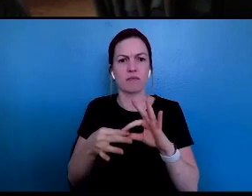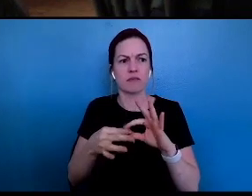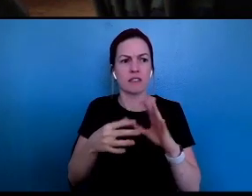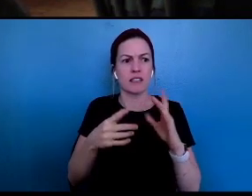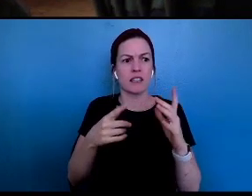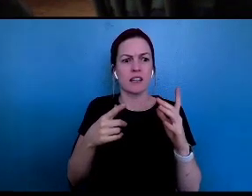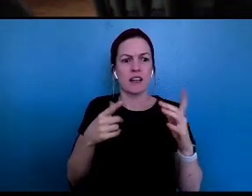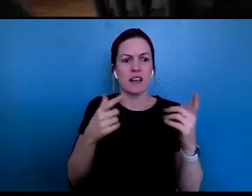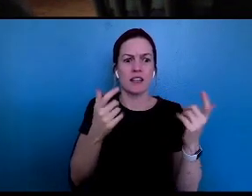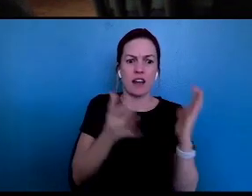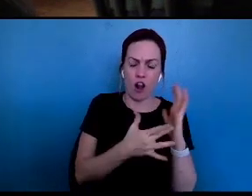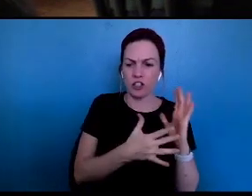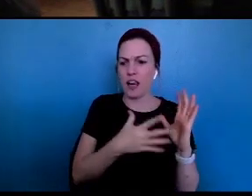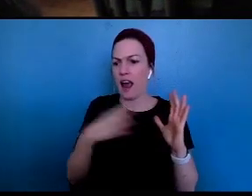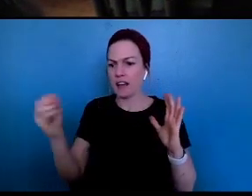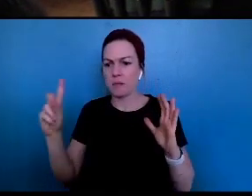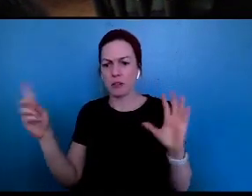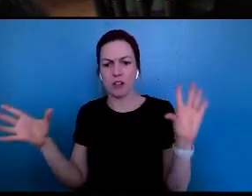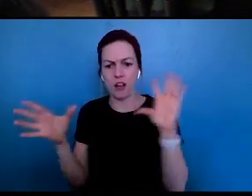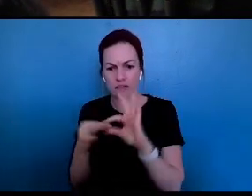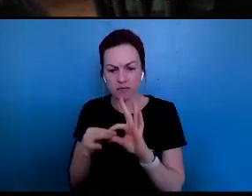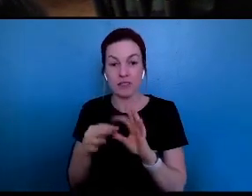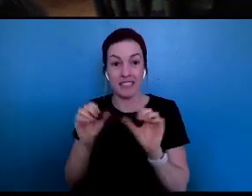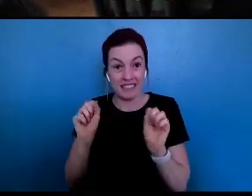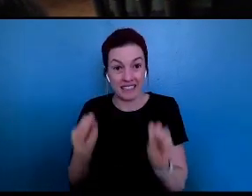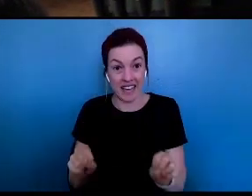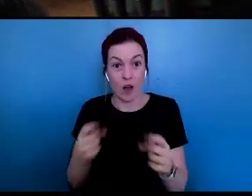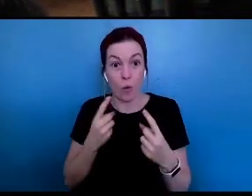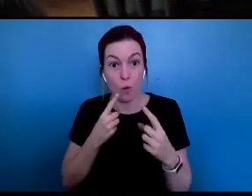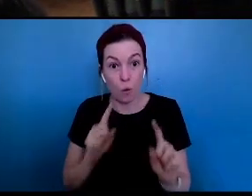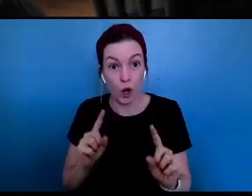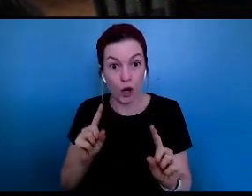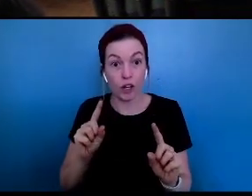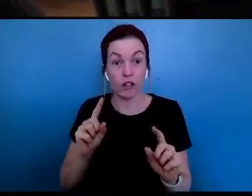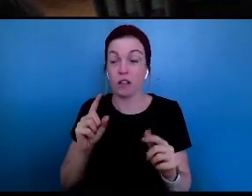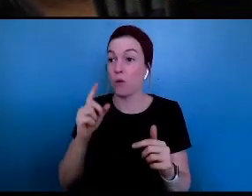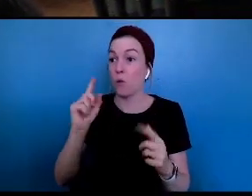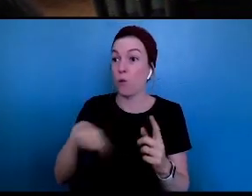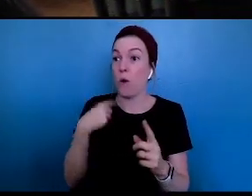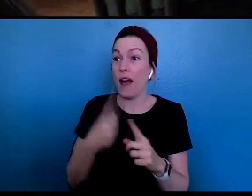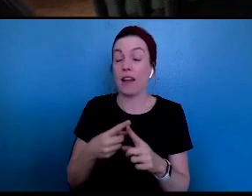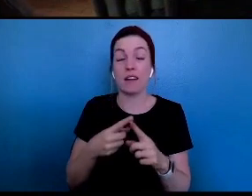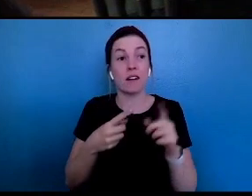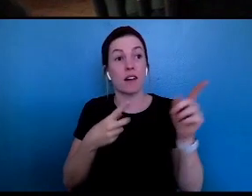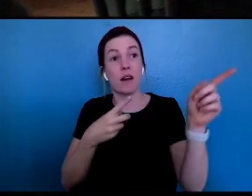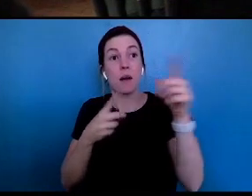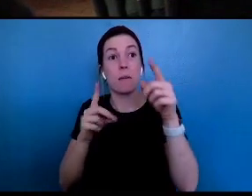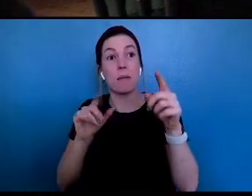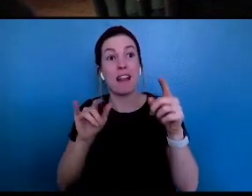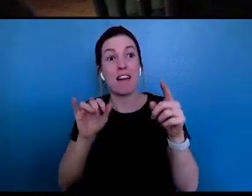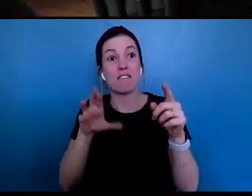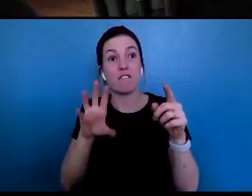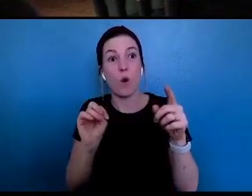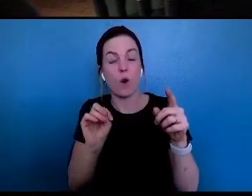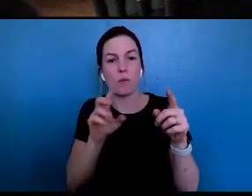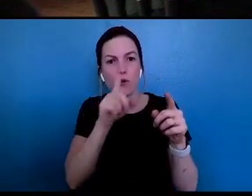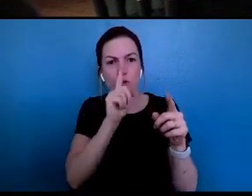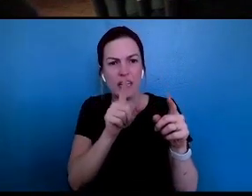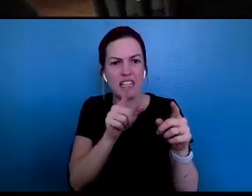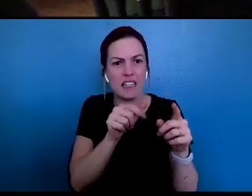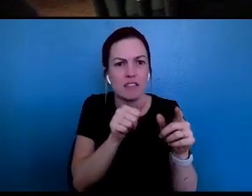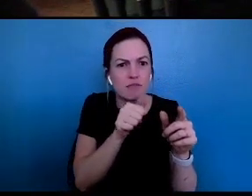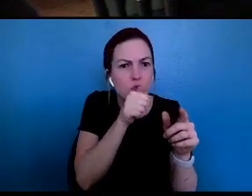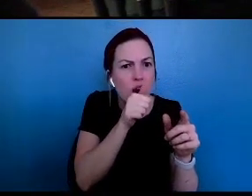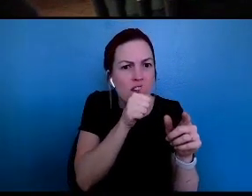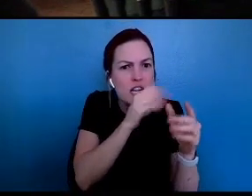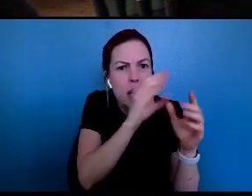work in a world of privatized platforms and in a world of AI that is in the hands of private companies? The short answer is